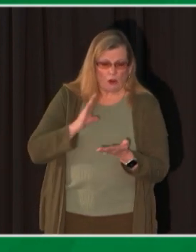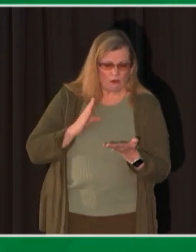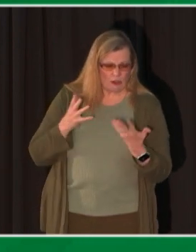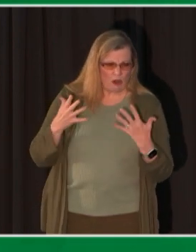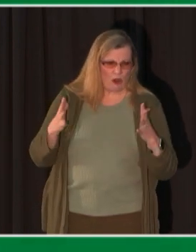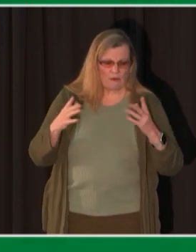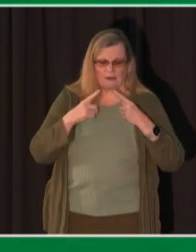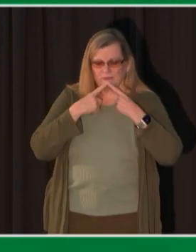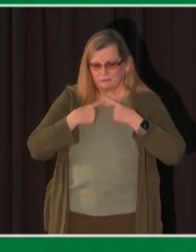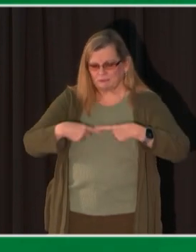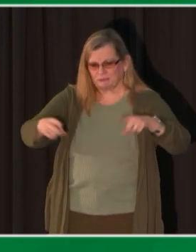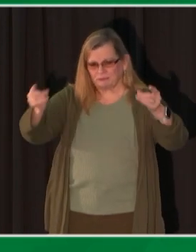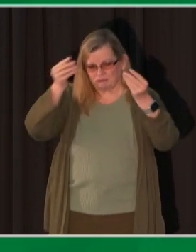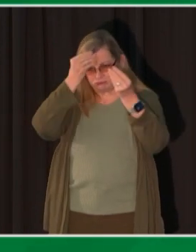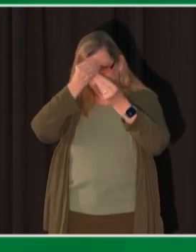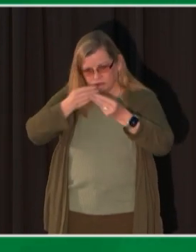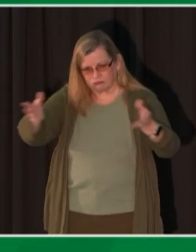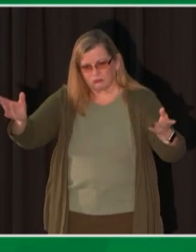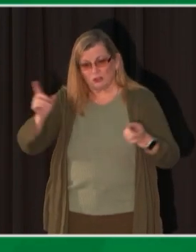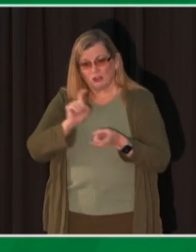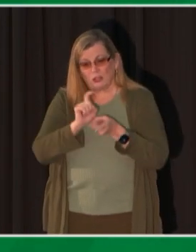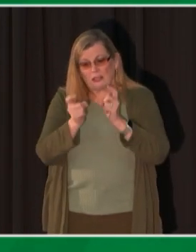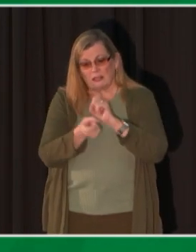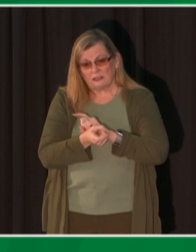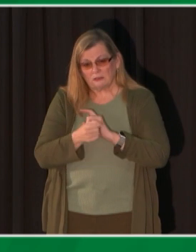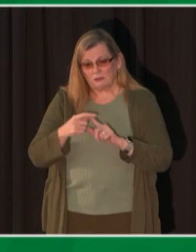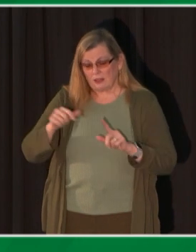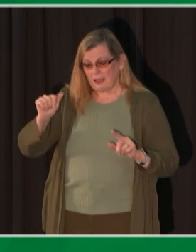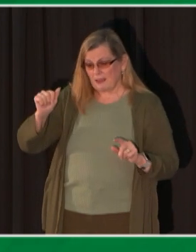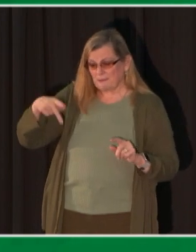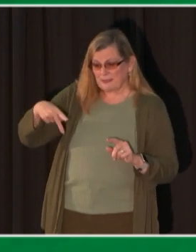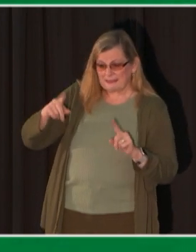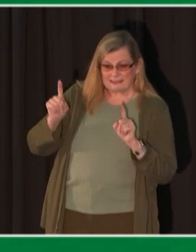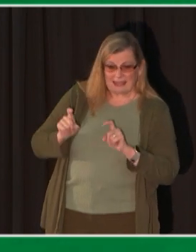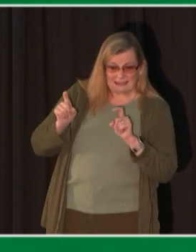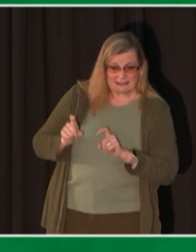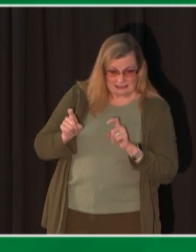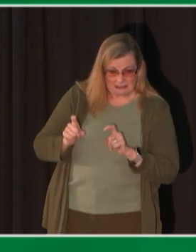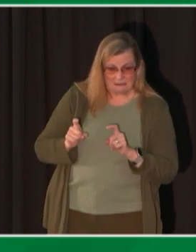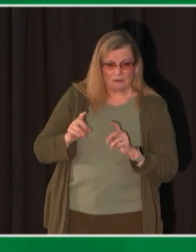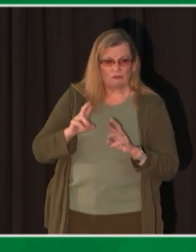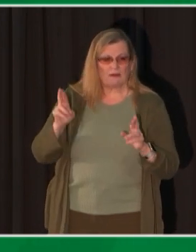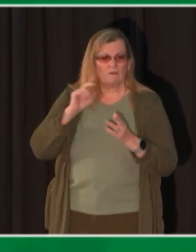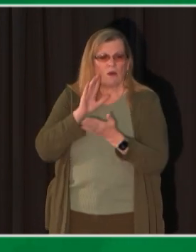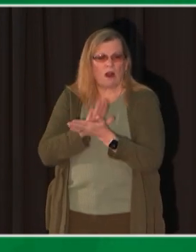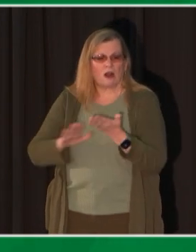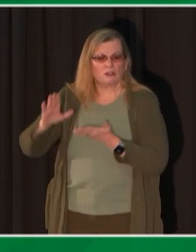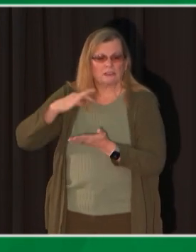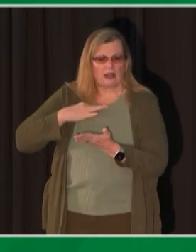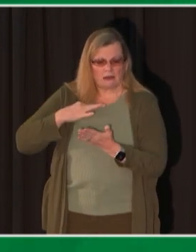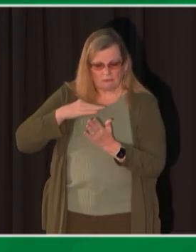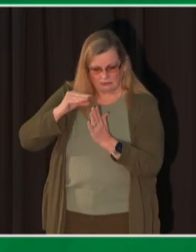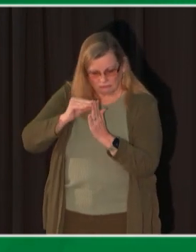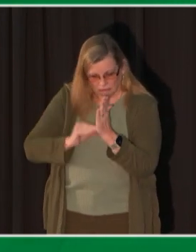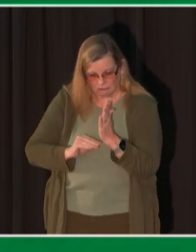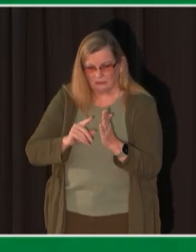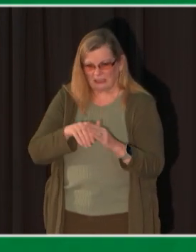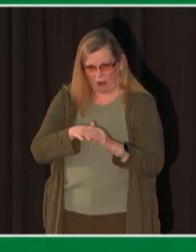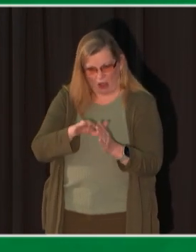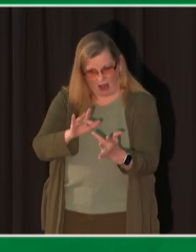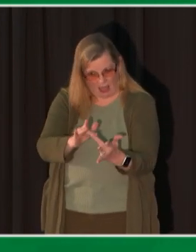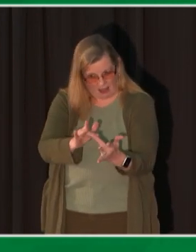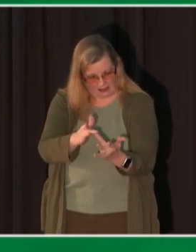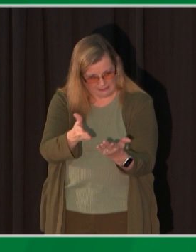offering AP exams online, and DCPS is distributing devices to students in